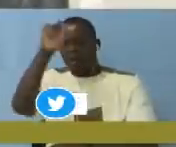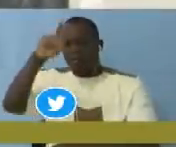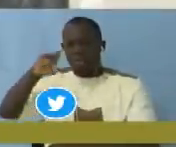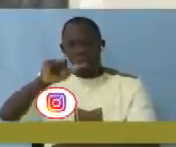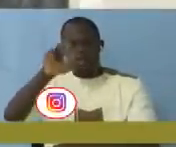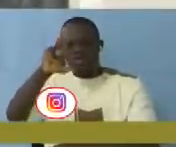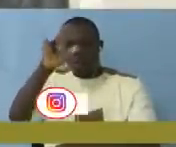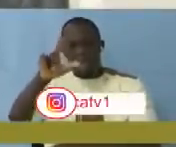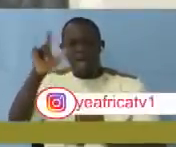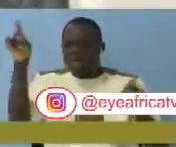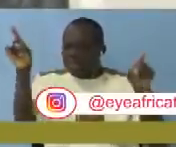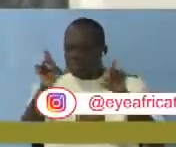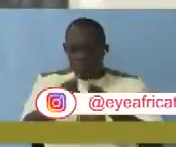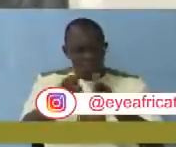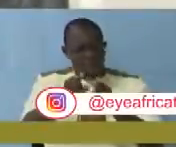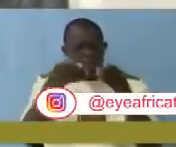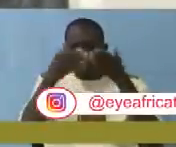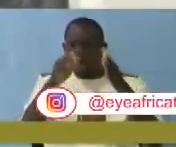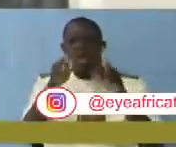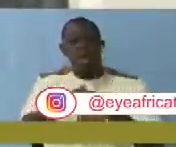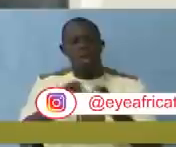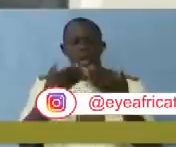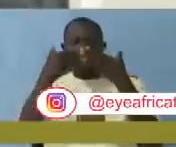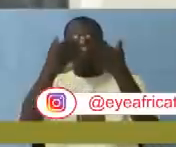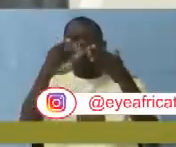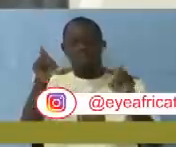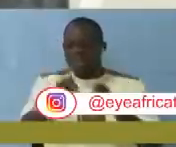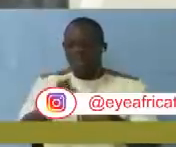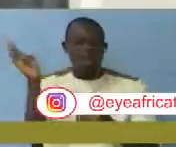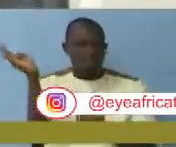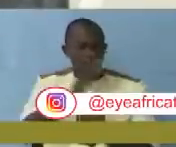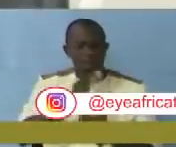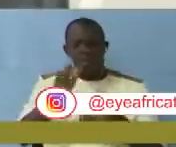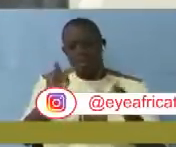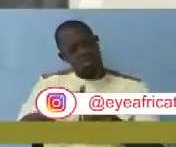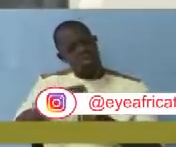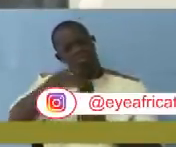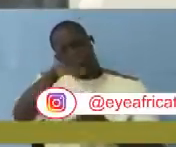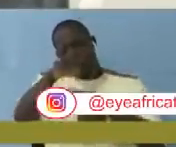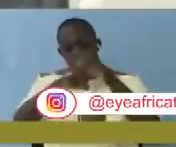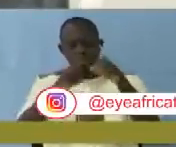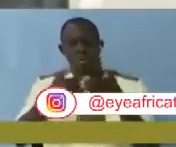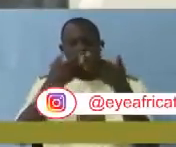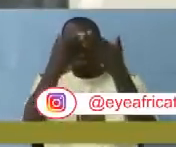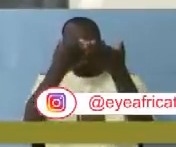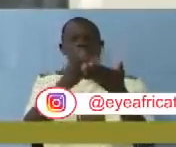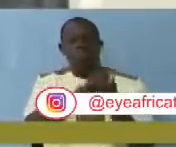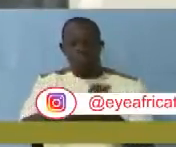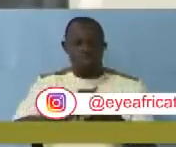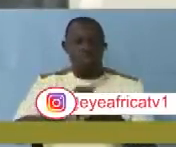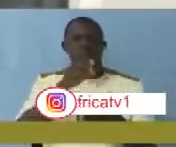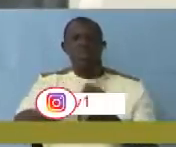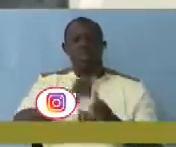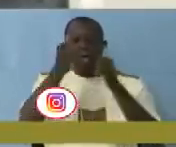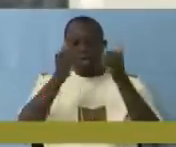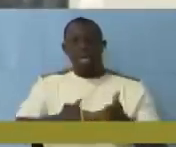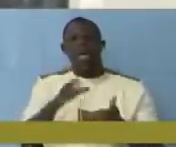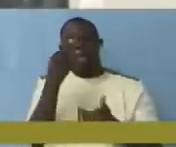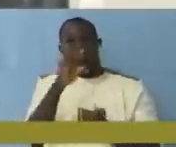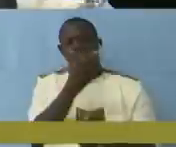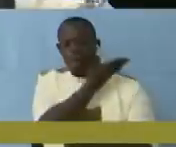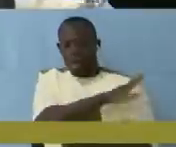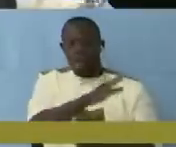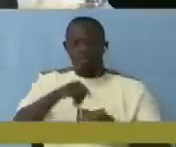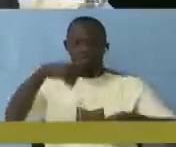are feeding us the same falsehood. I will move on. Mr. Chair, if you permit, I'll move on. So you wouldn't allow me to